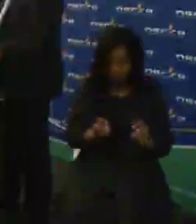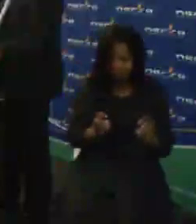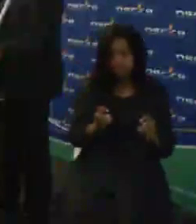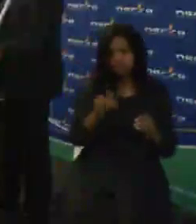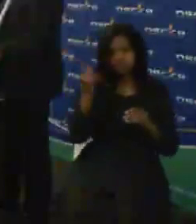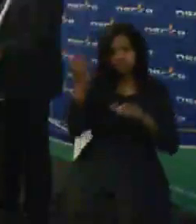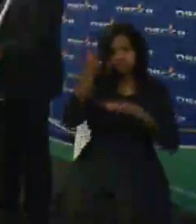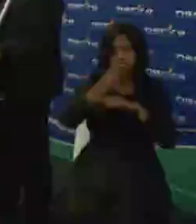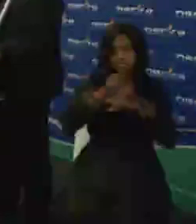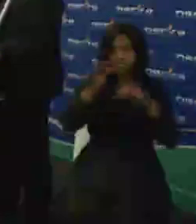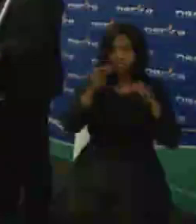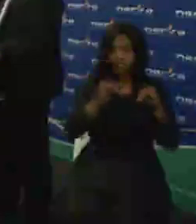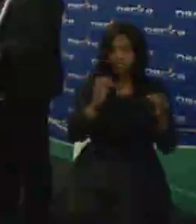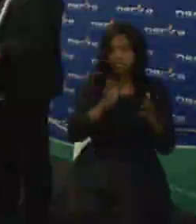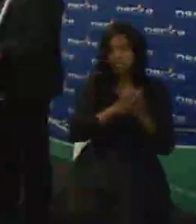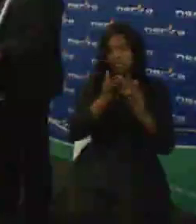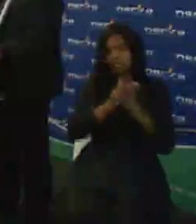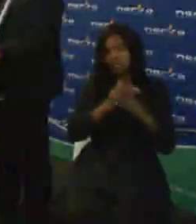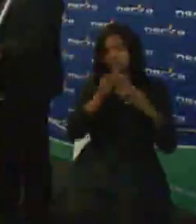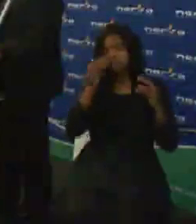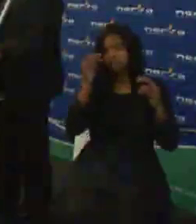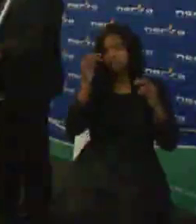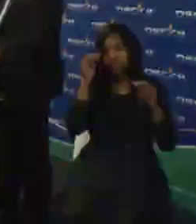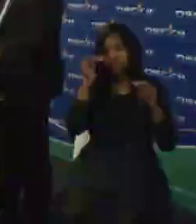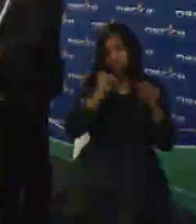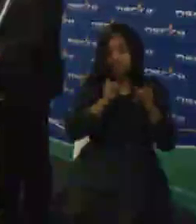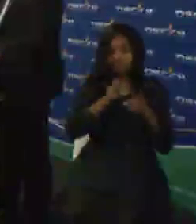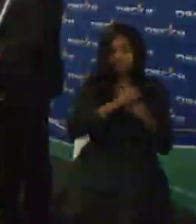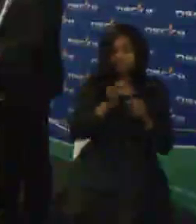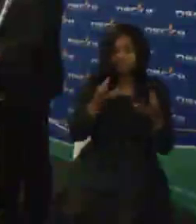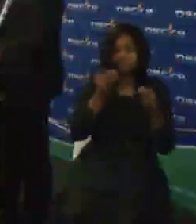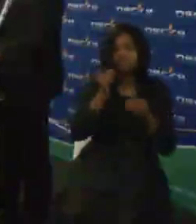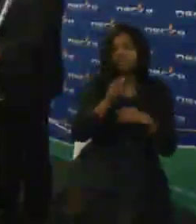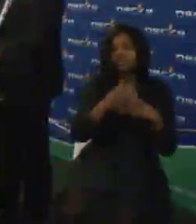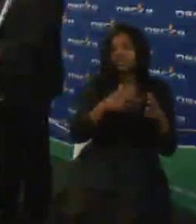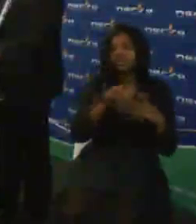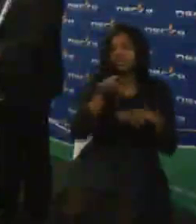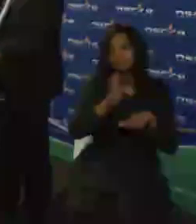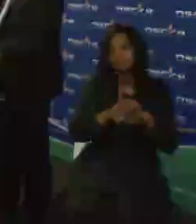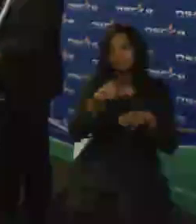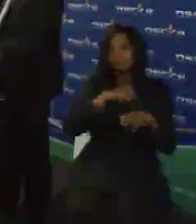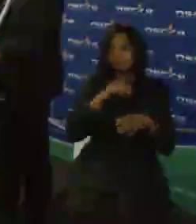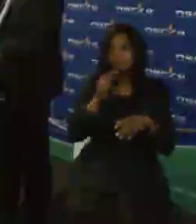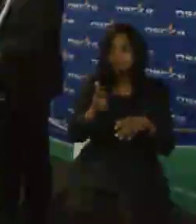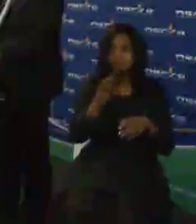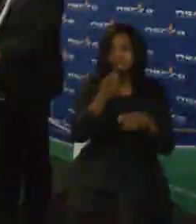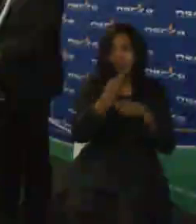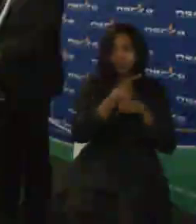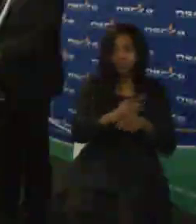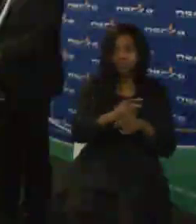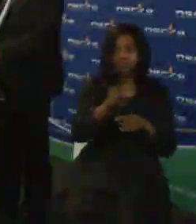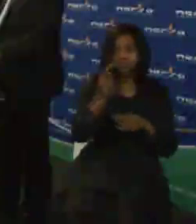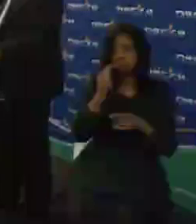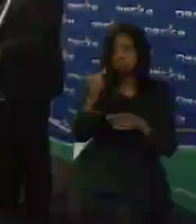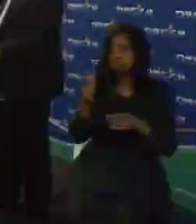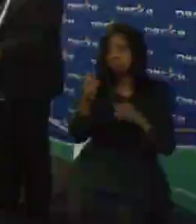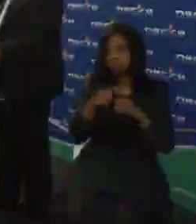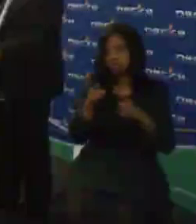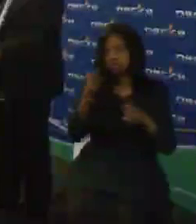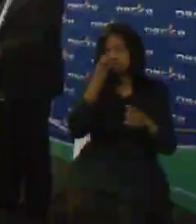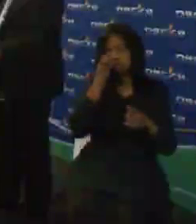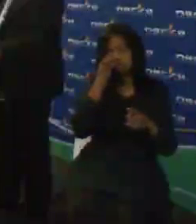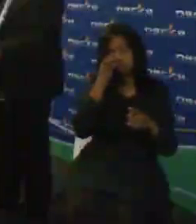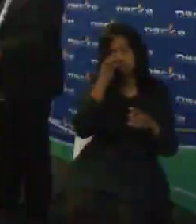senior management and middle management did not get any bonuses. We paid a once-off payment to the bargaining